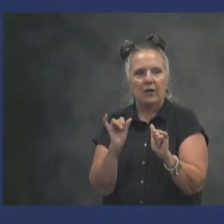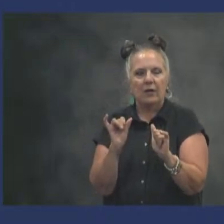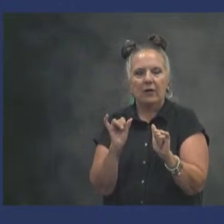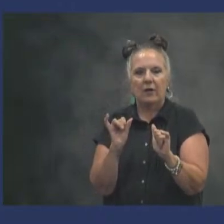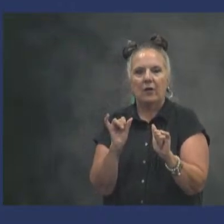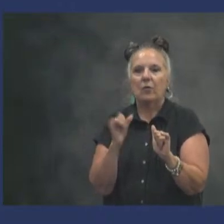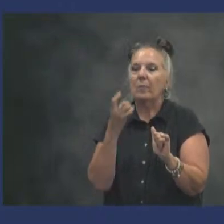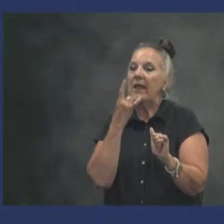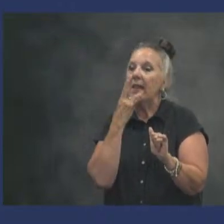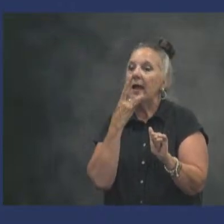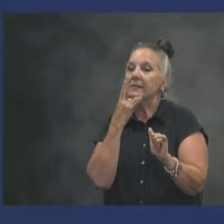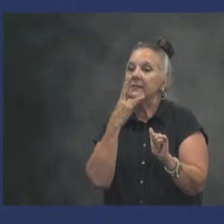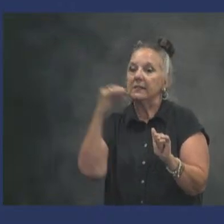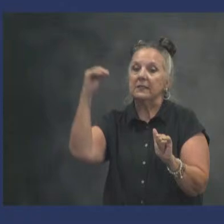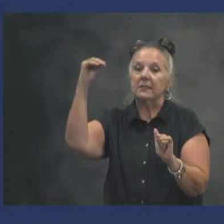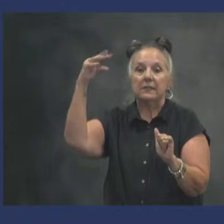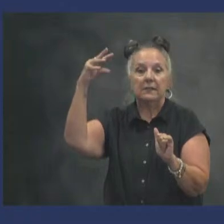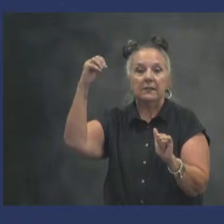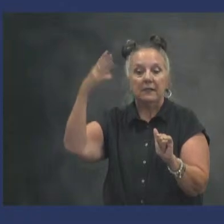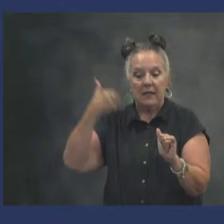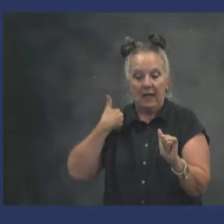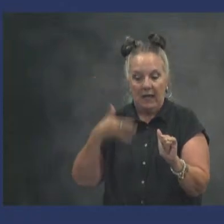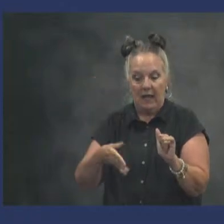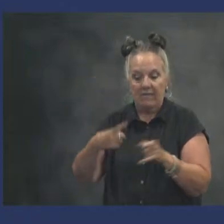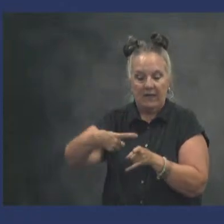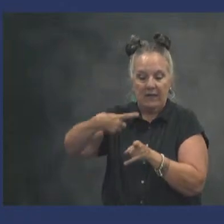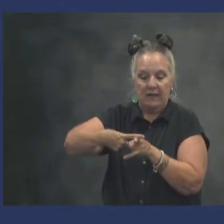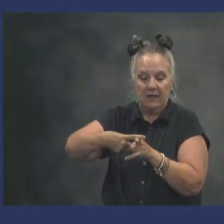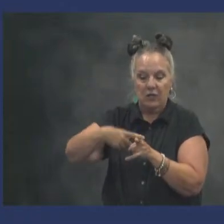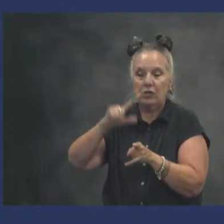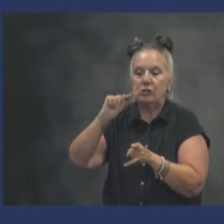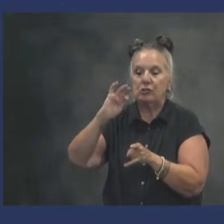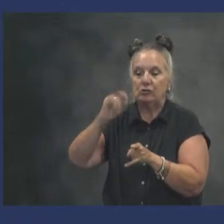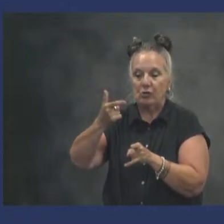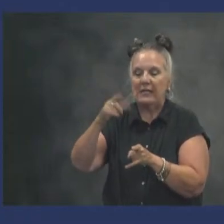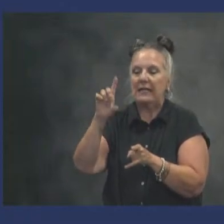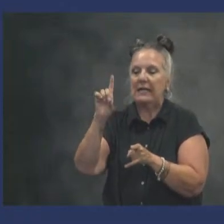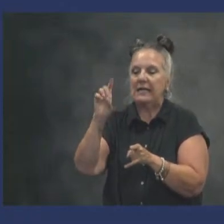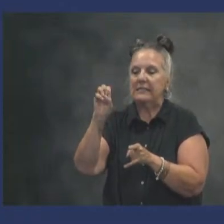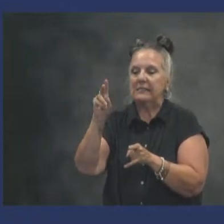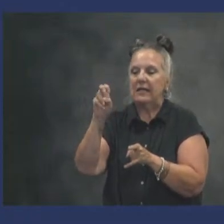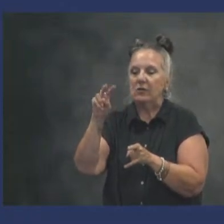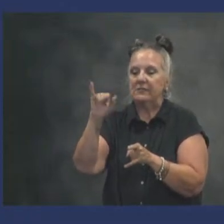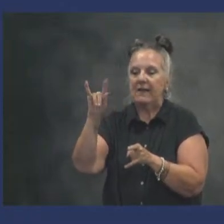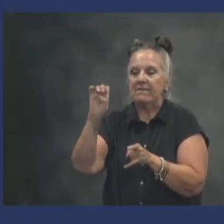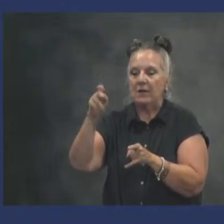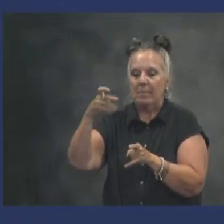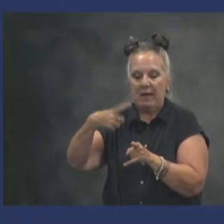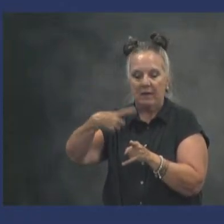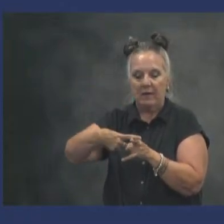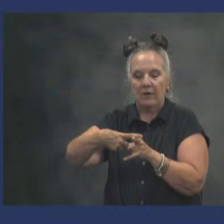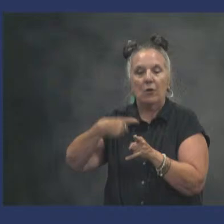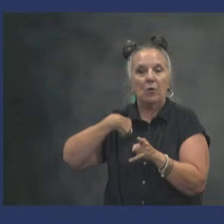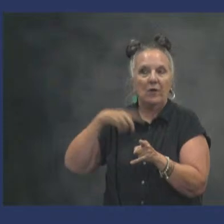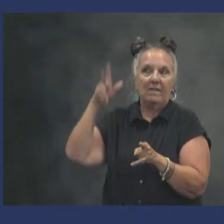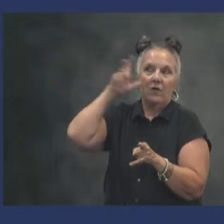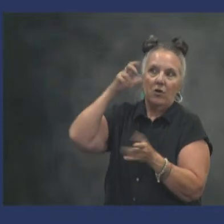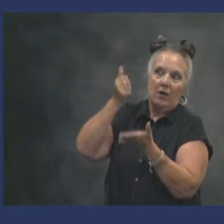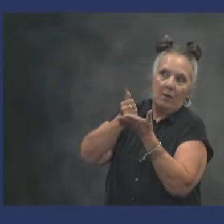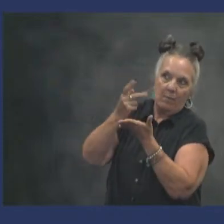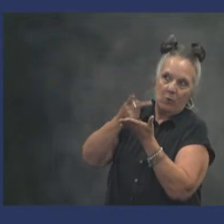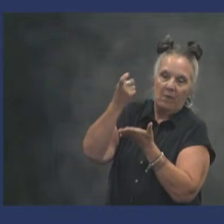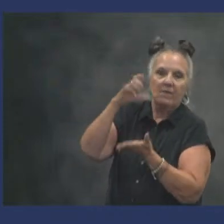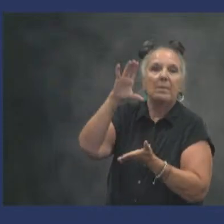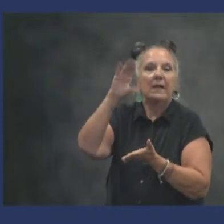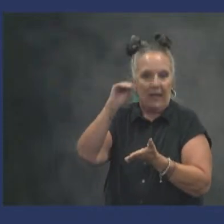a traffic light at the intersection of Sterling and Downsville Pike. We have recently received approval from the county